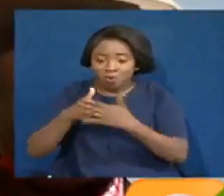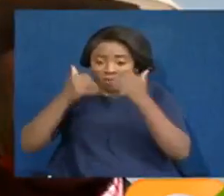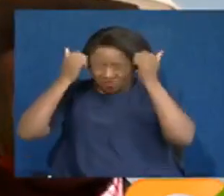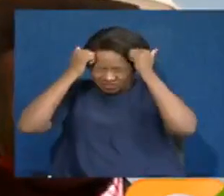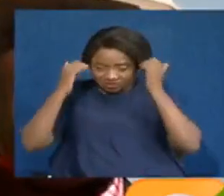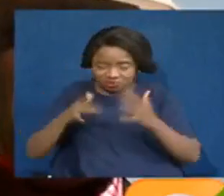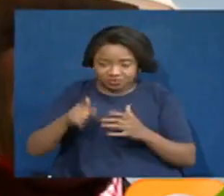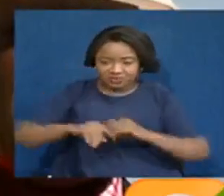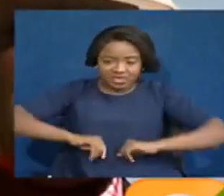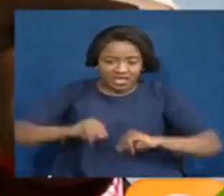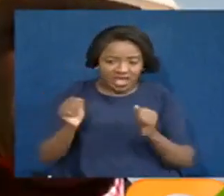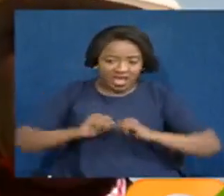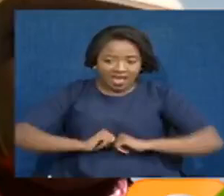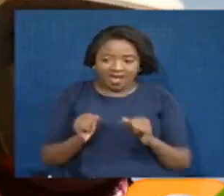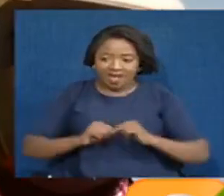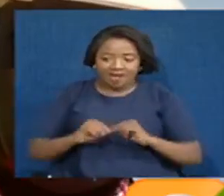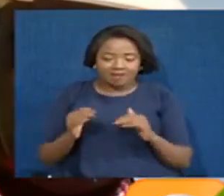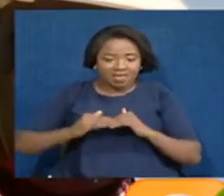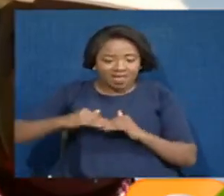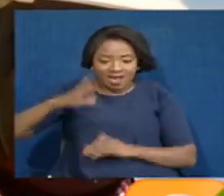Chepsaita, tuko na furaha mingi.